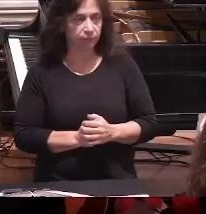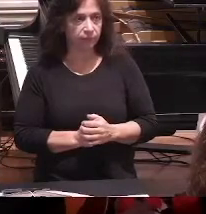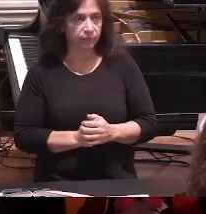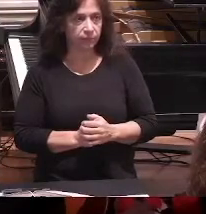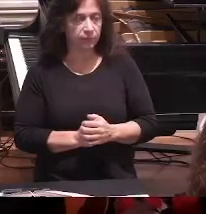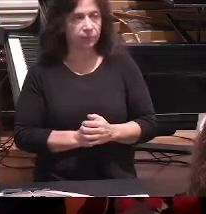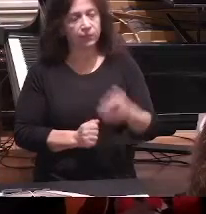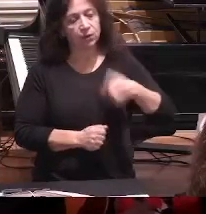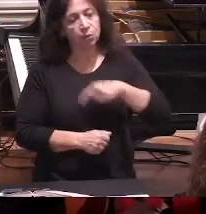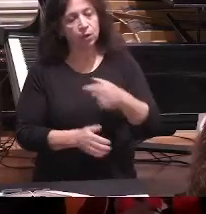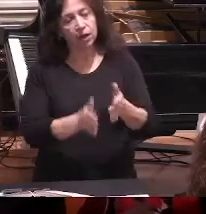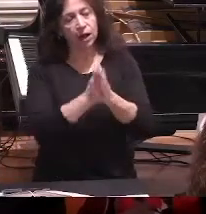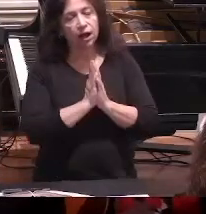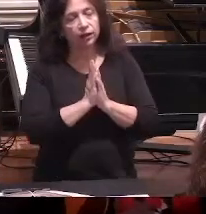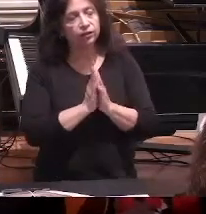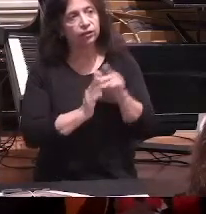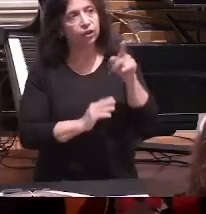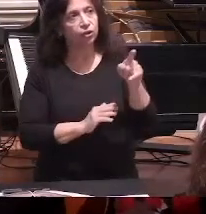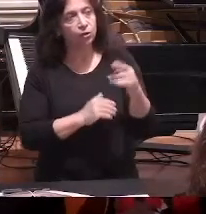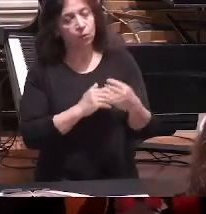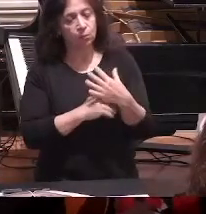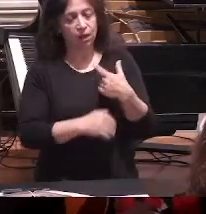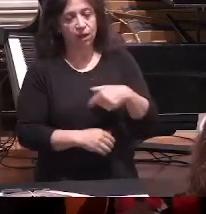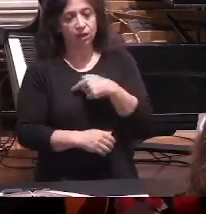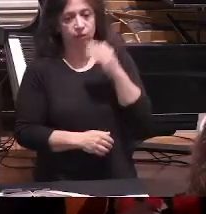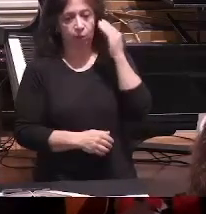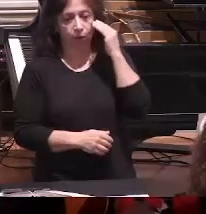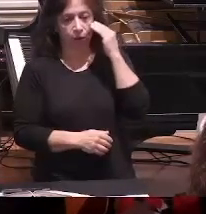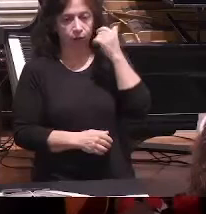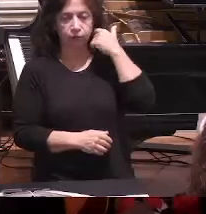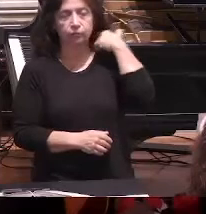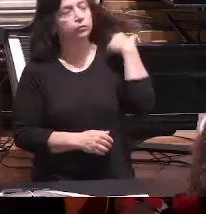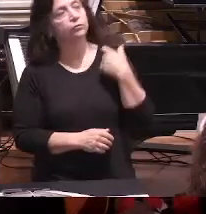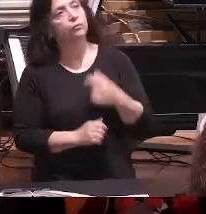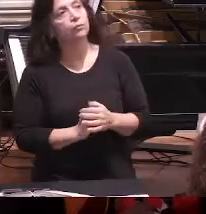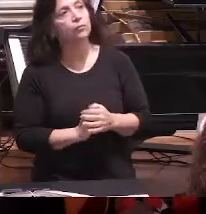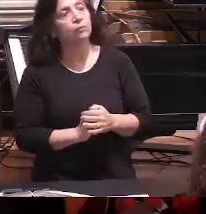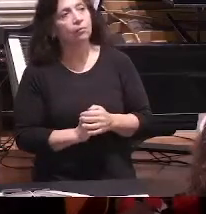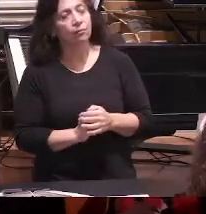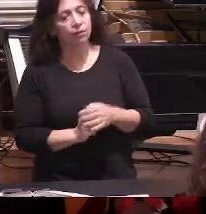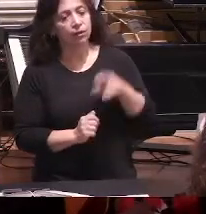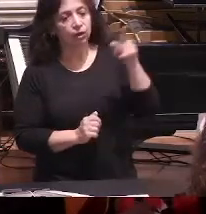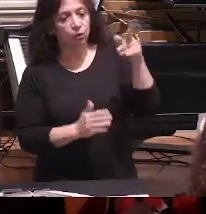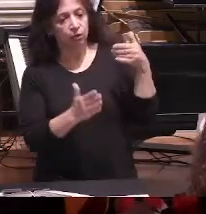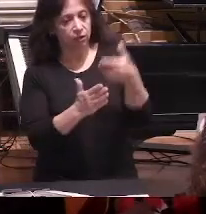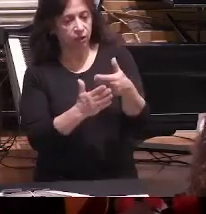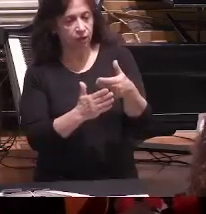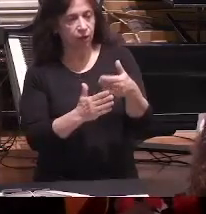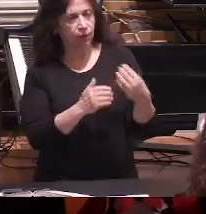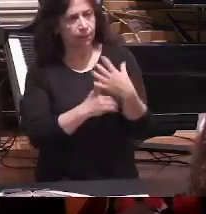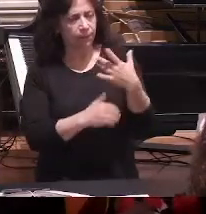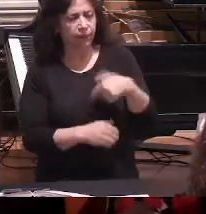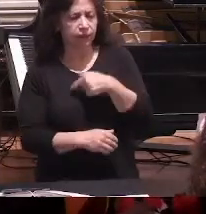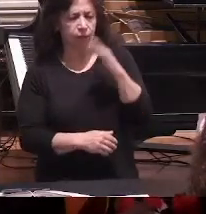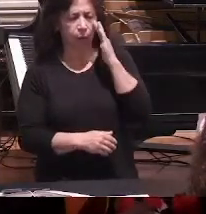We ask that you would make us aware of your nearness, that you would make us